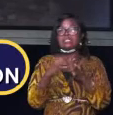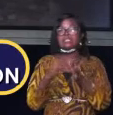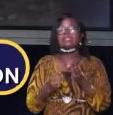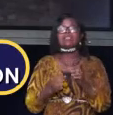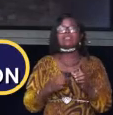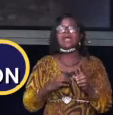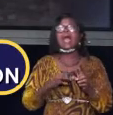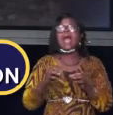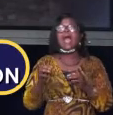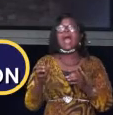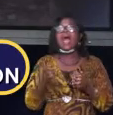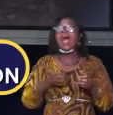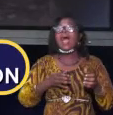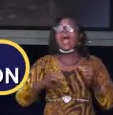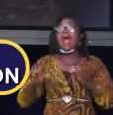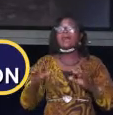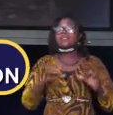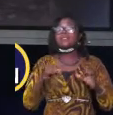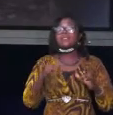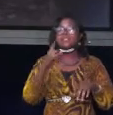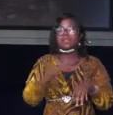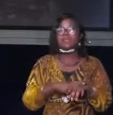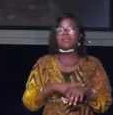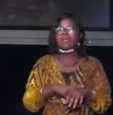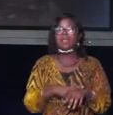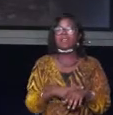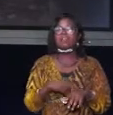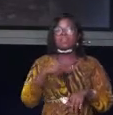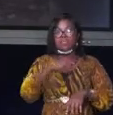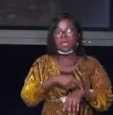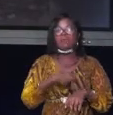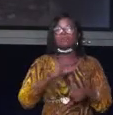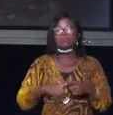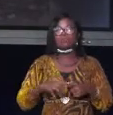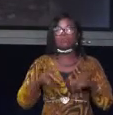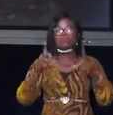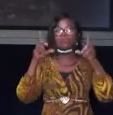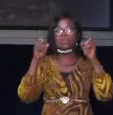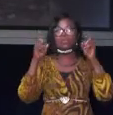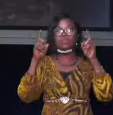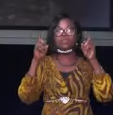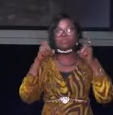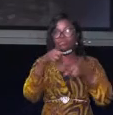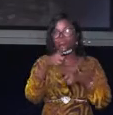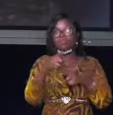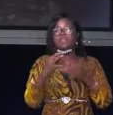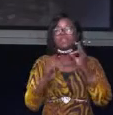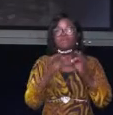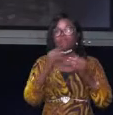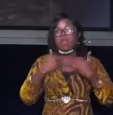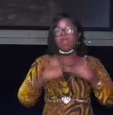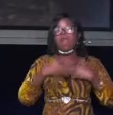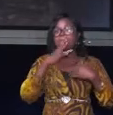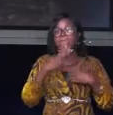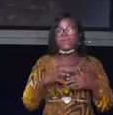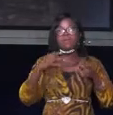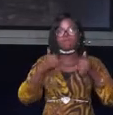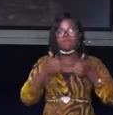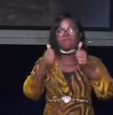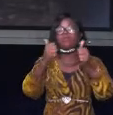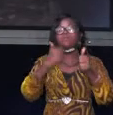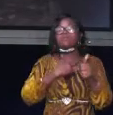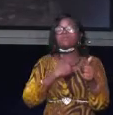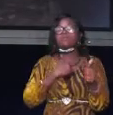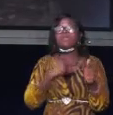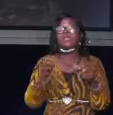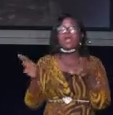It is activity time. Time to check or time to test if you've been very attentive in the course of